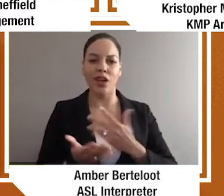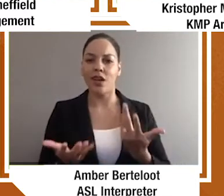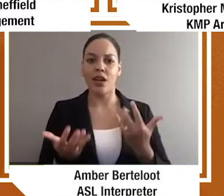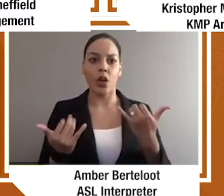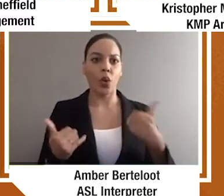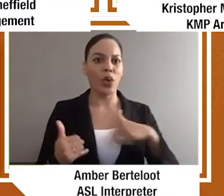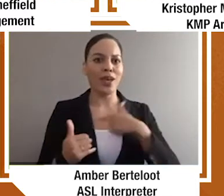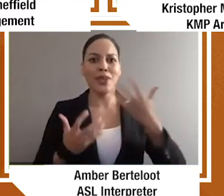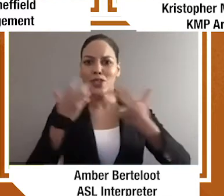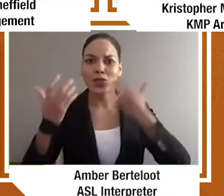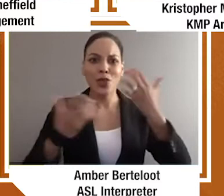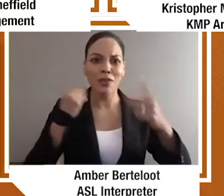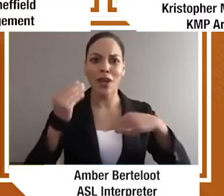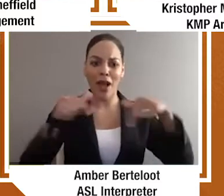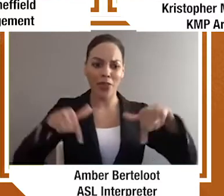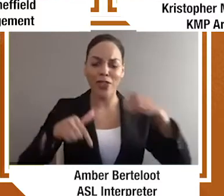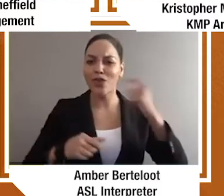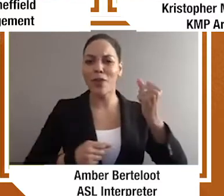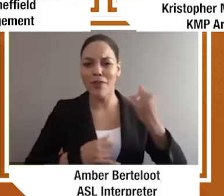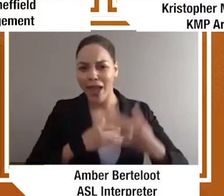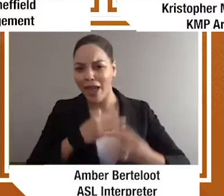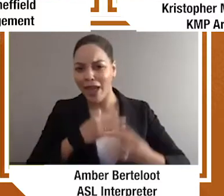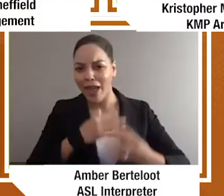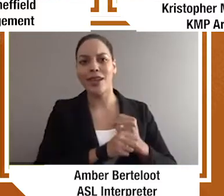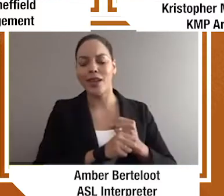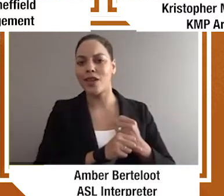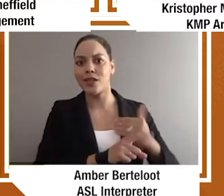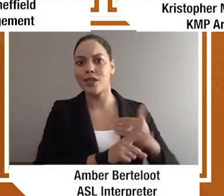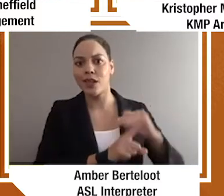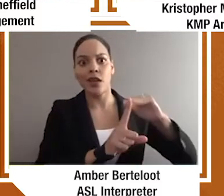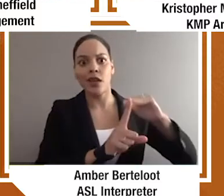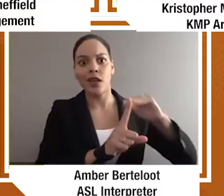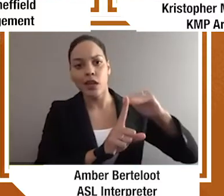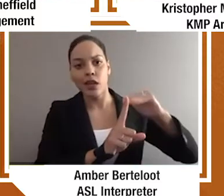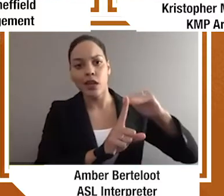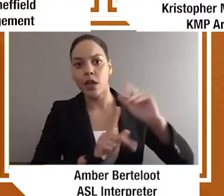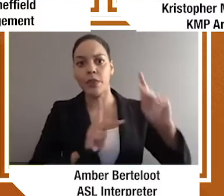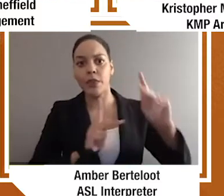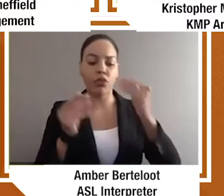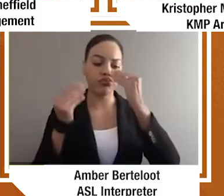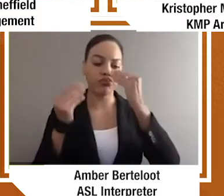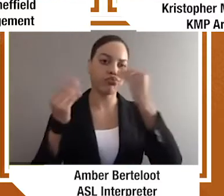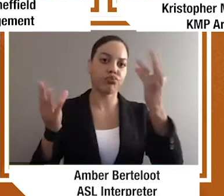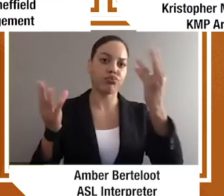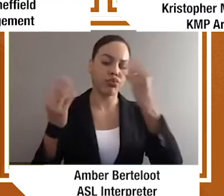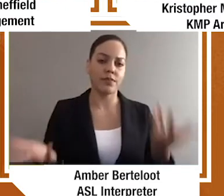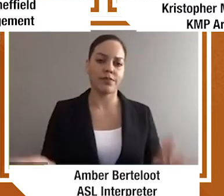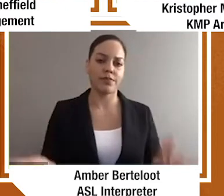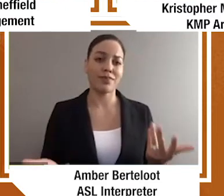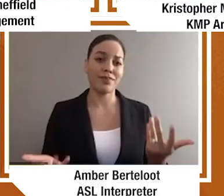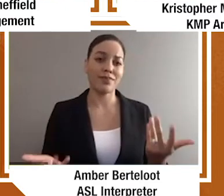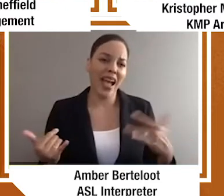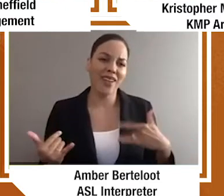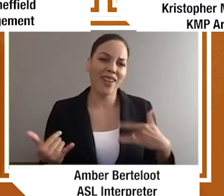this for years to people and has gone on deaf ears. So I'm just like, come on